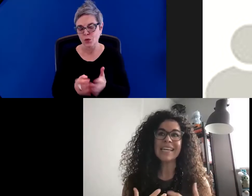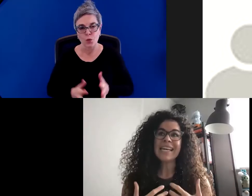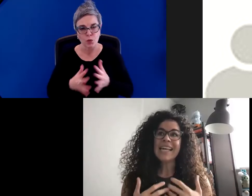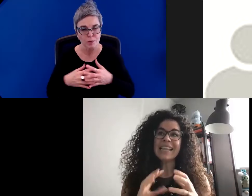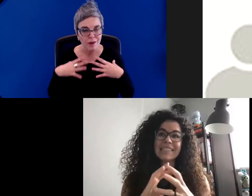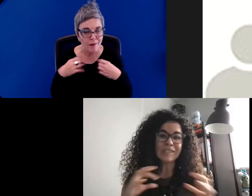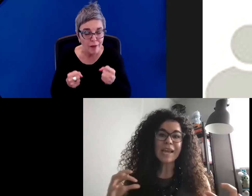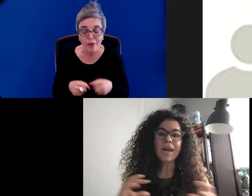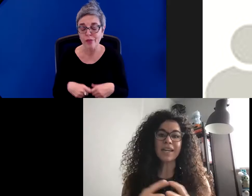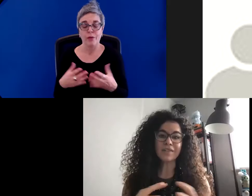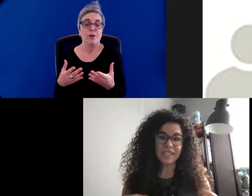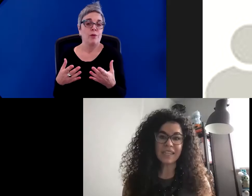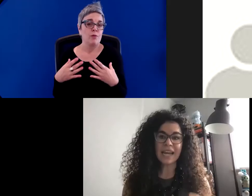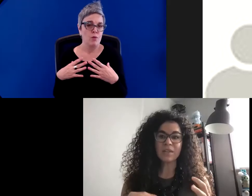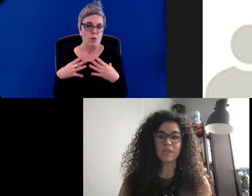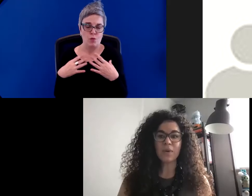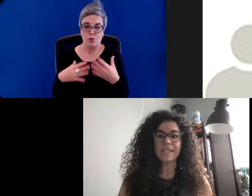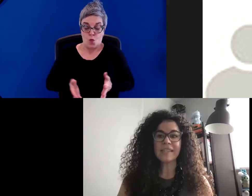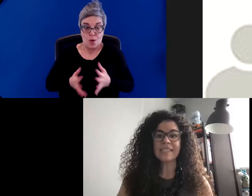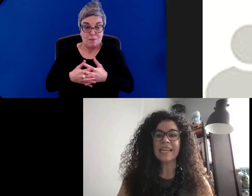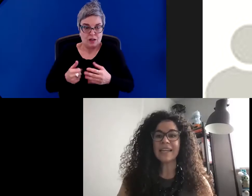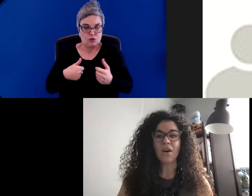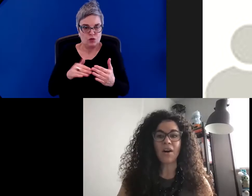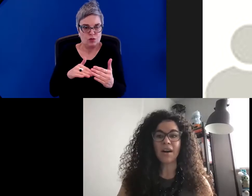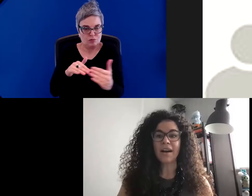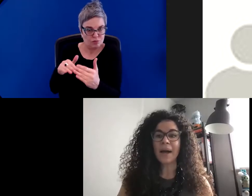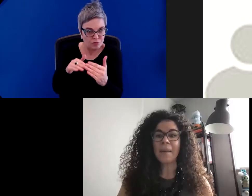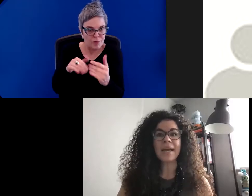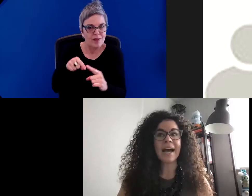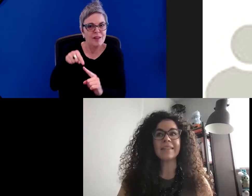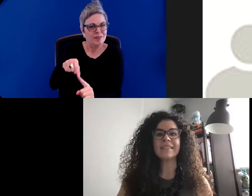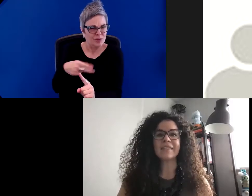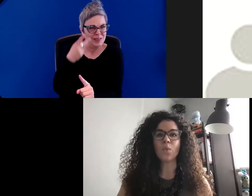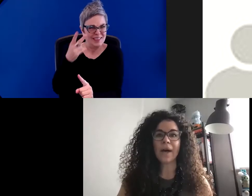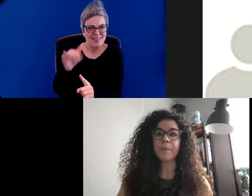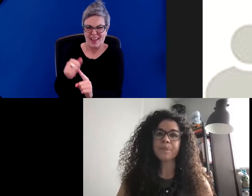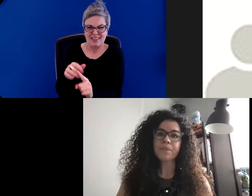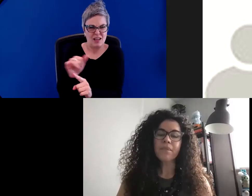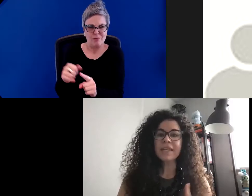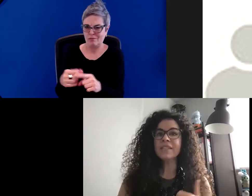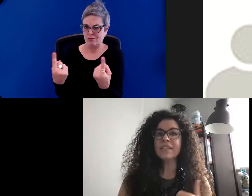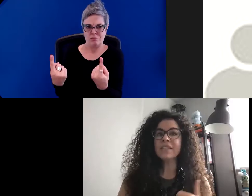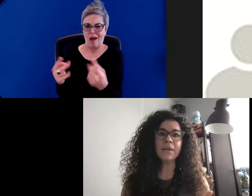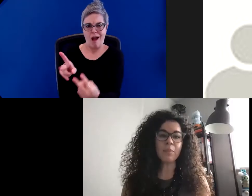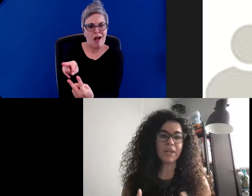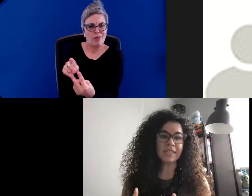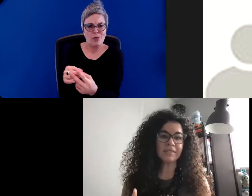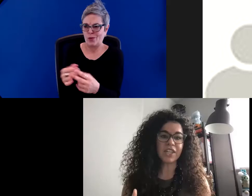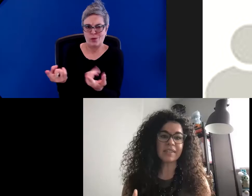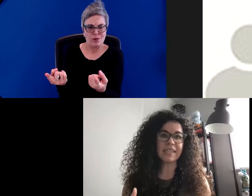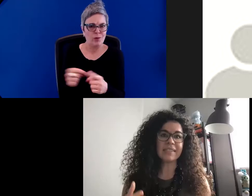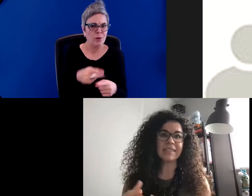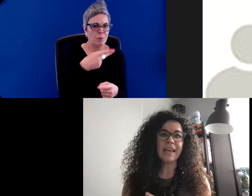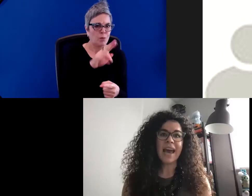assemblies, this same kind of disconnect was present in our analysis as well. So many